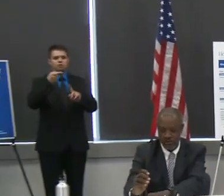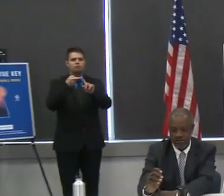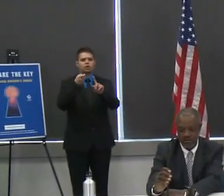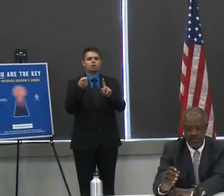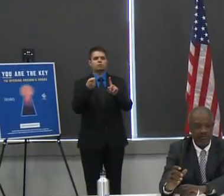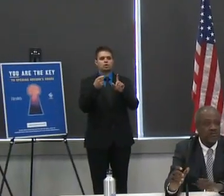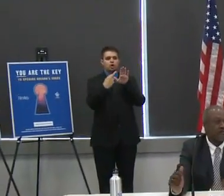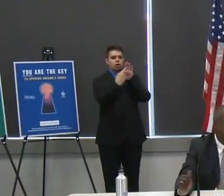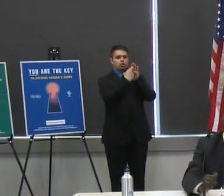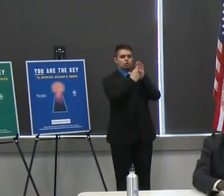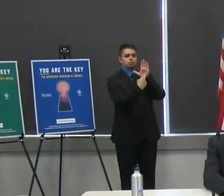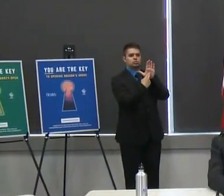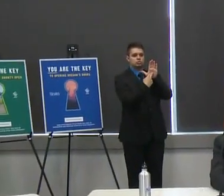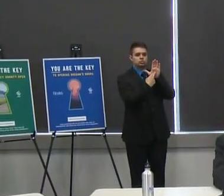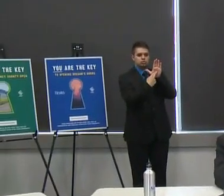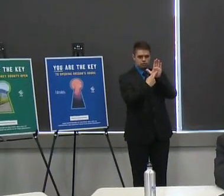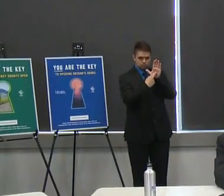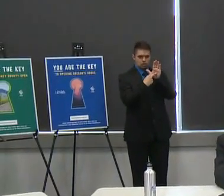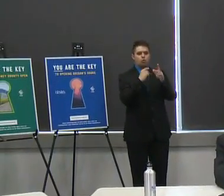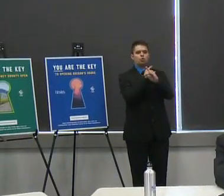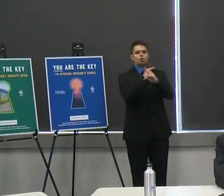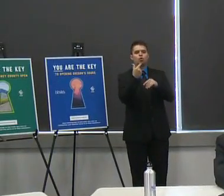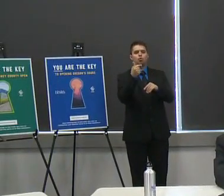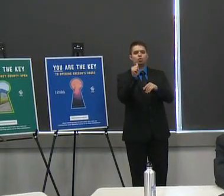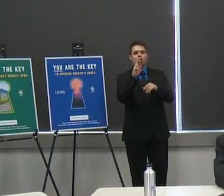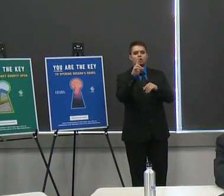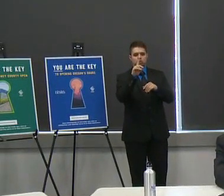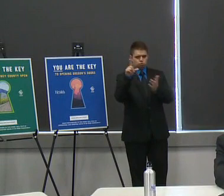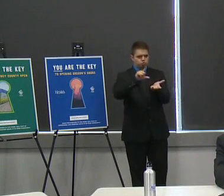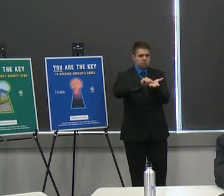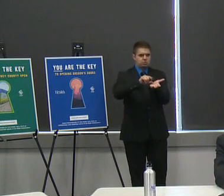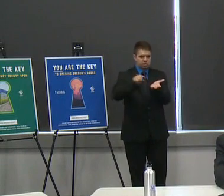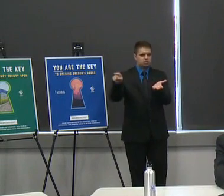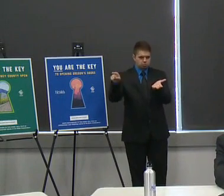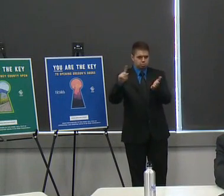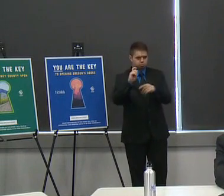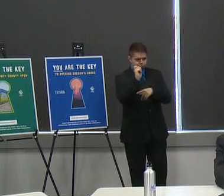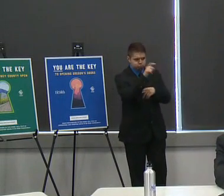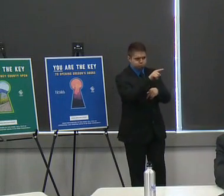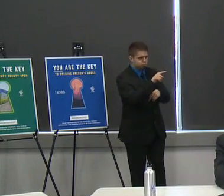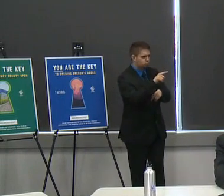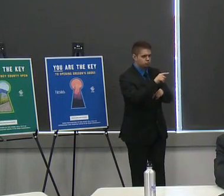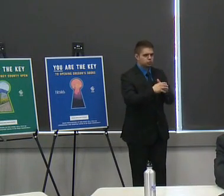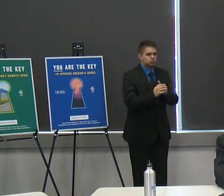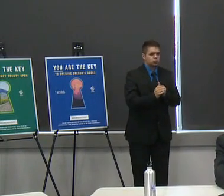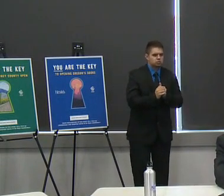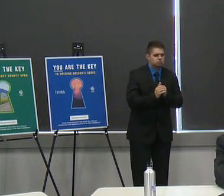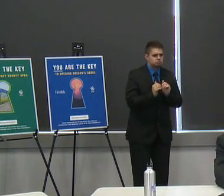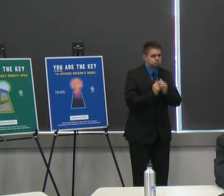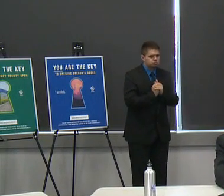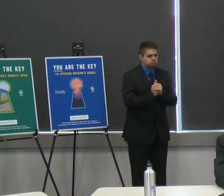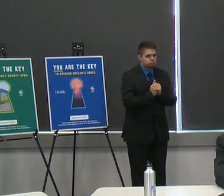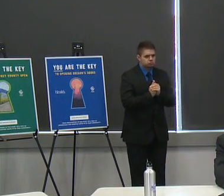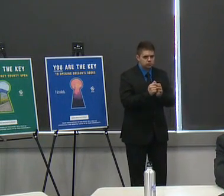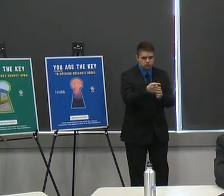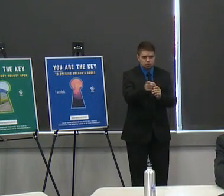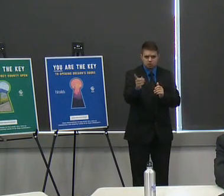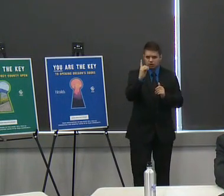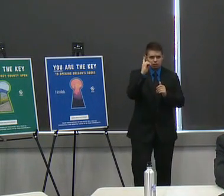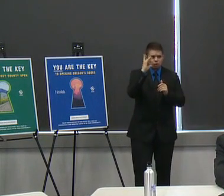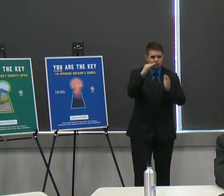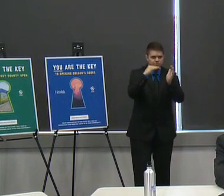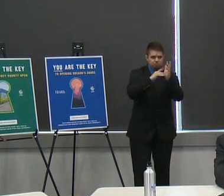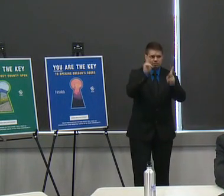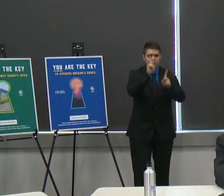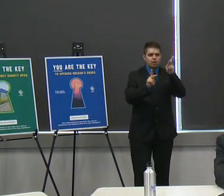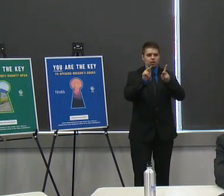all right i'd like to uh better understand how and who will be choosing the hundred thousand oregonians for random test can